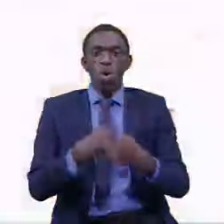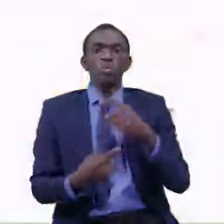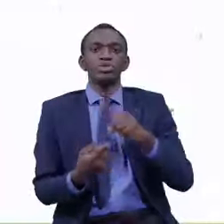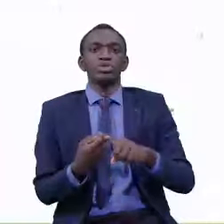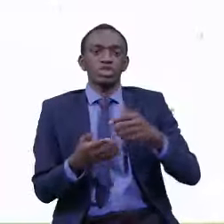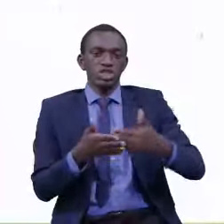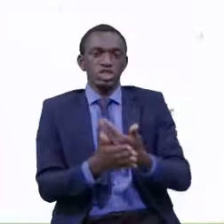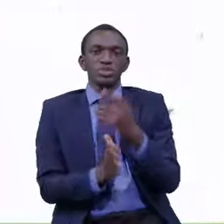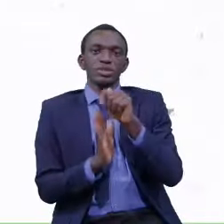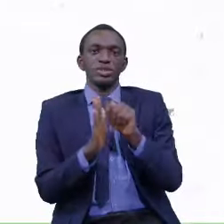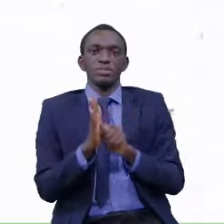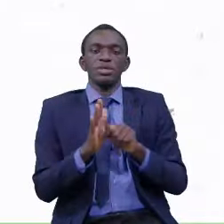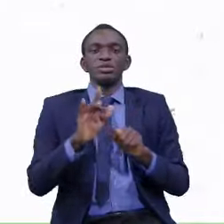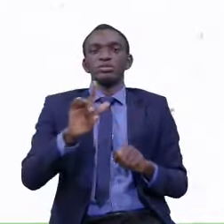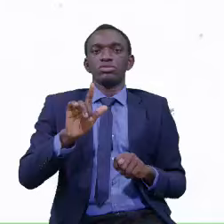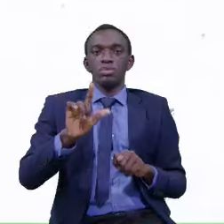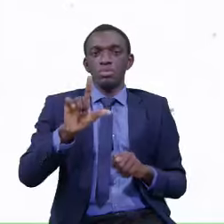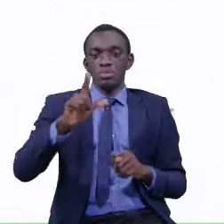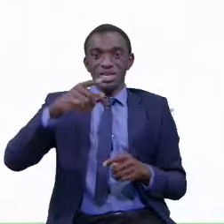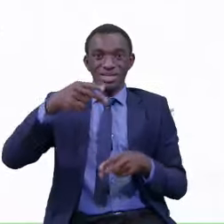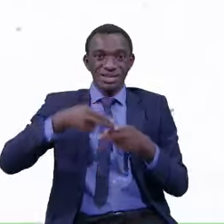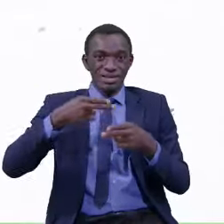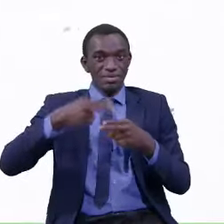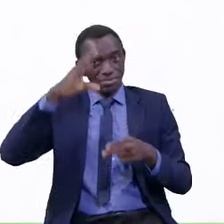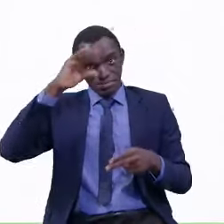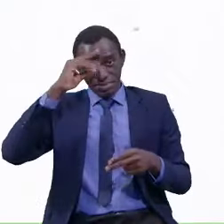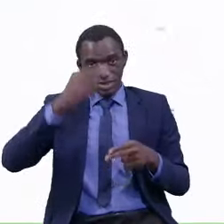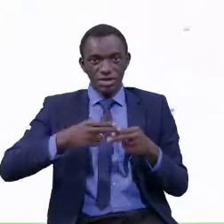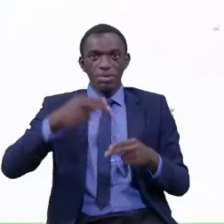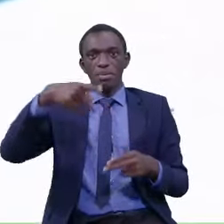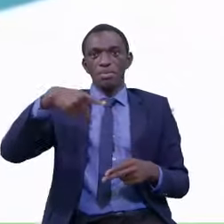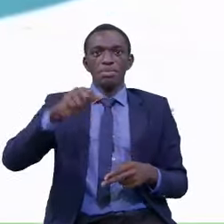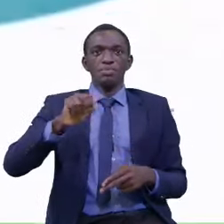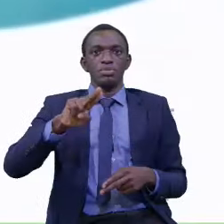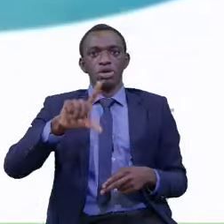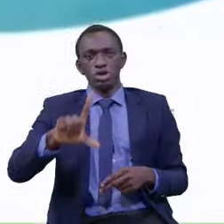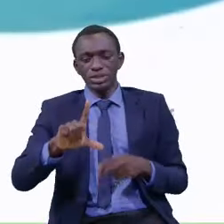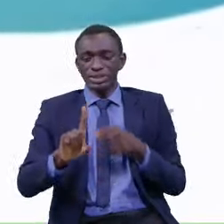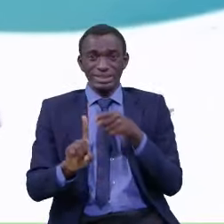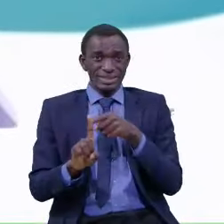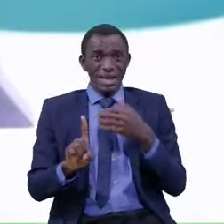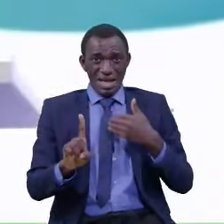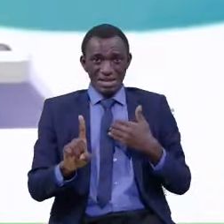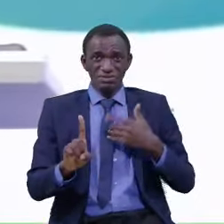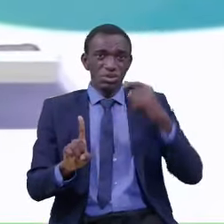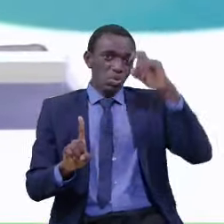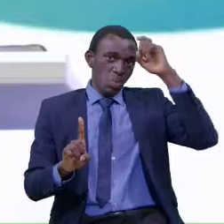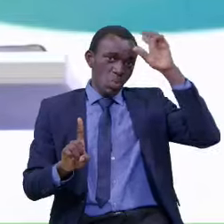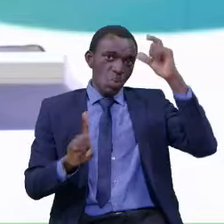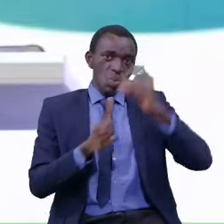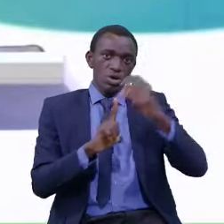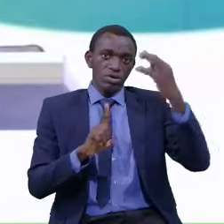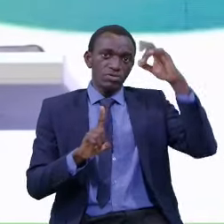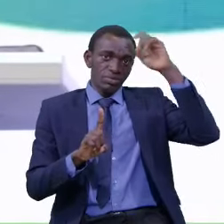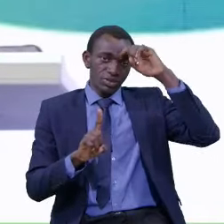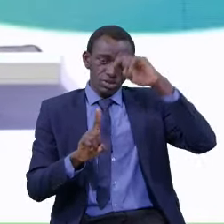Paul. As you look at Paul, you think of the word of knowledge he had, word of wisdom he had, and you're